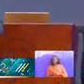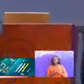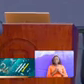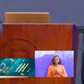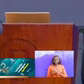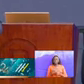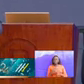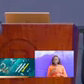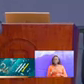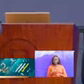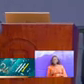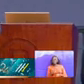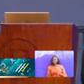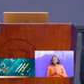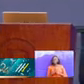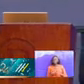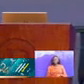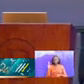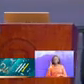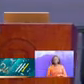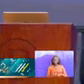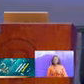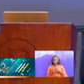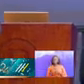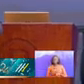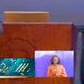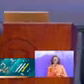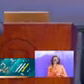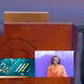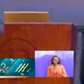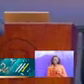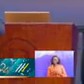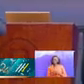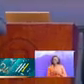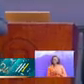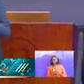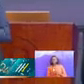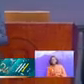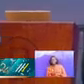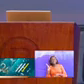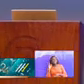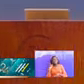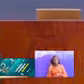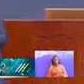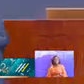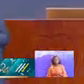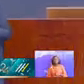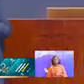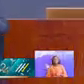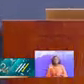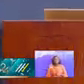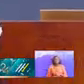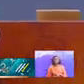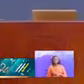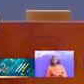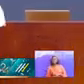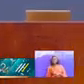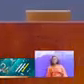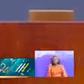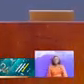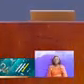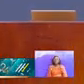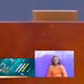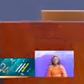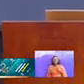you Secrets I was listening to some of the ministers speaking depths and I look at my